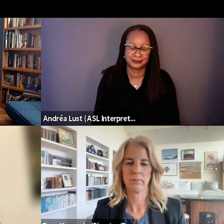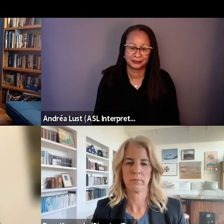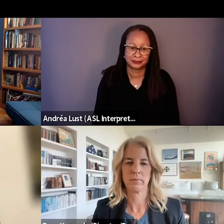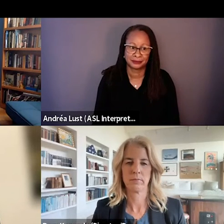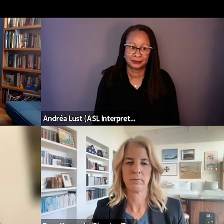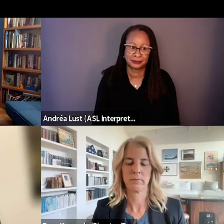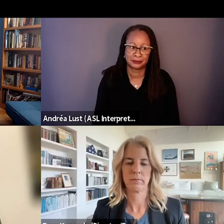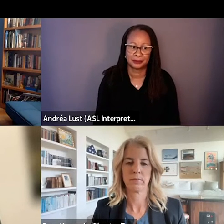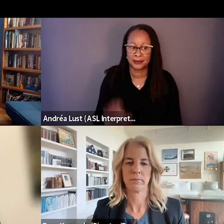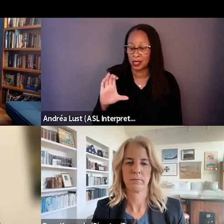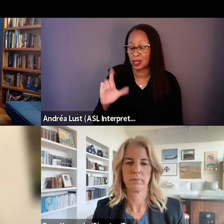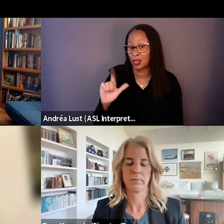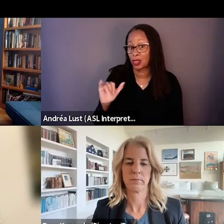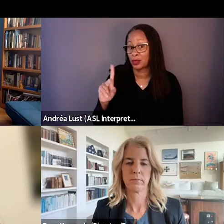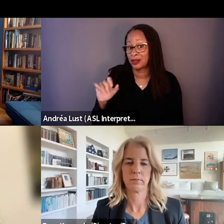I noticed that